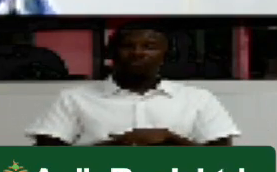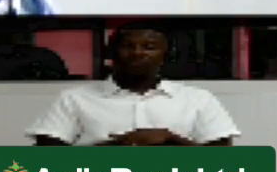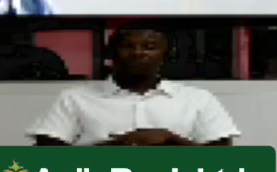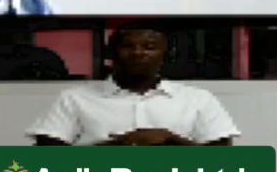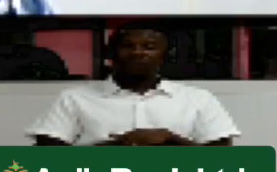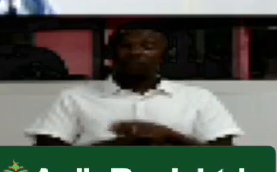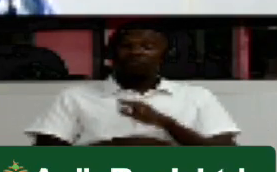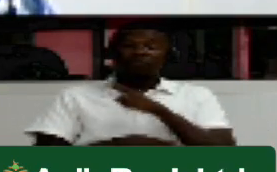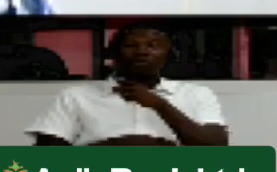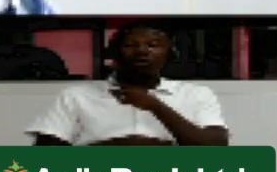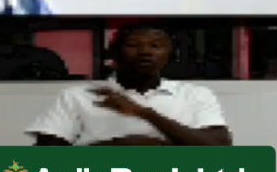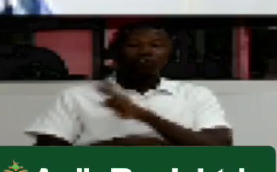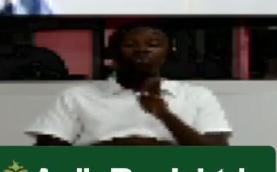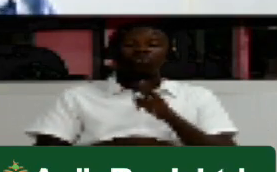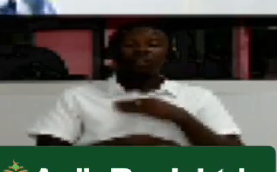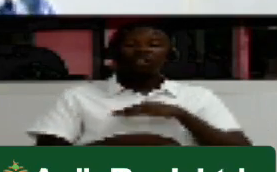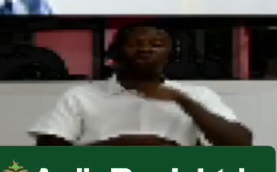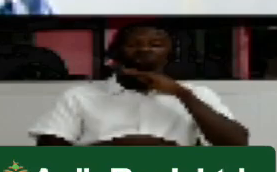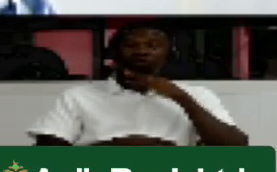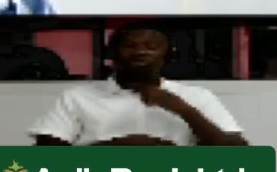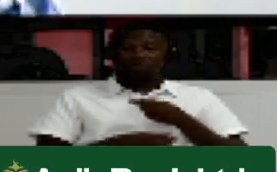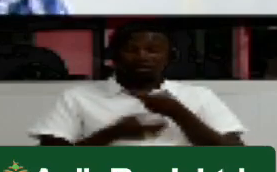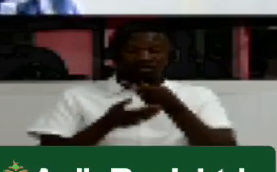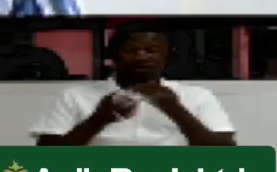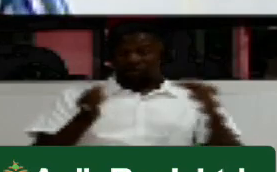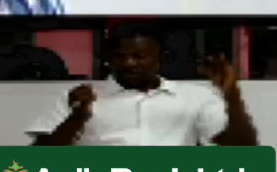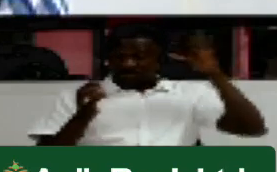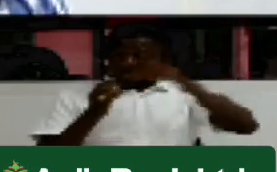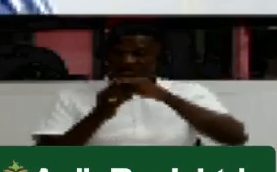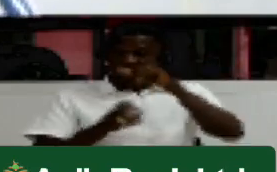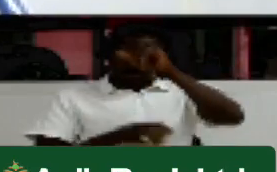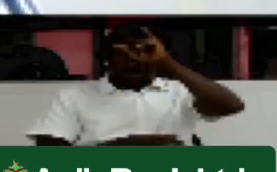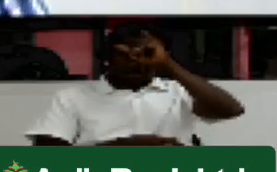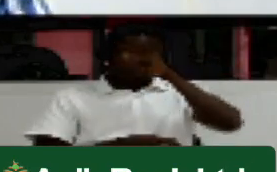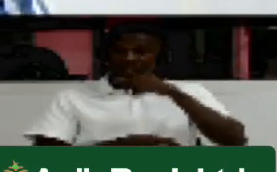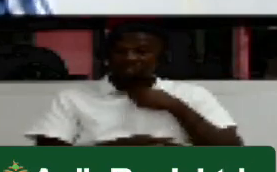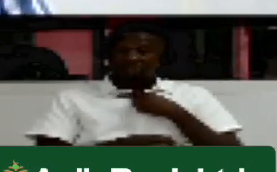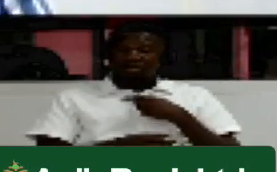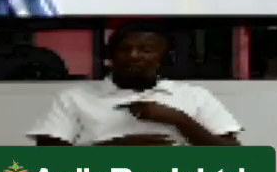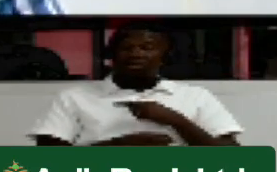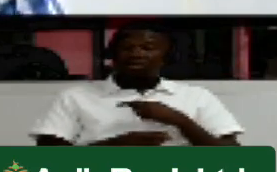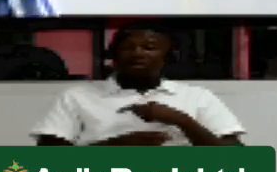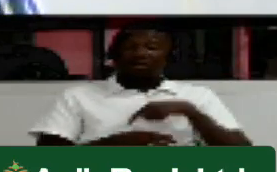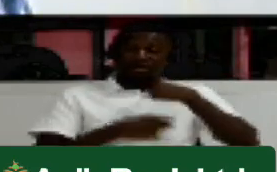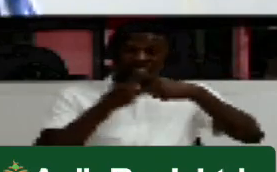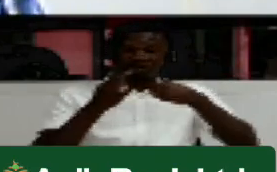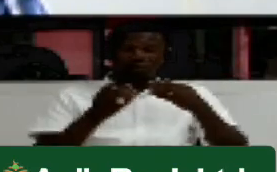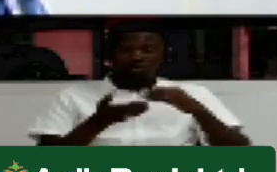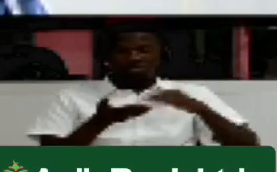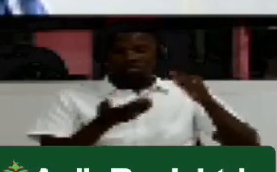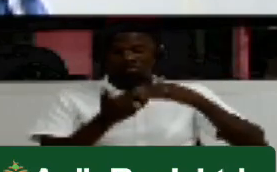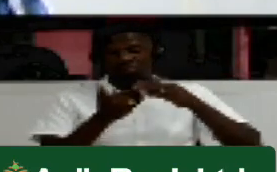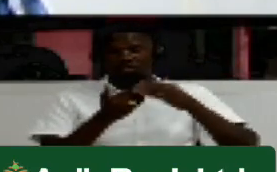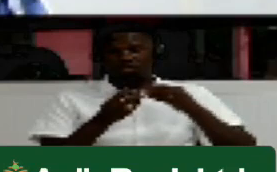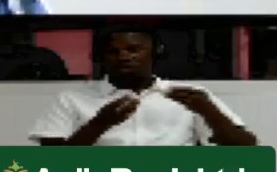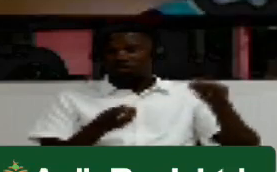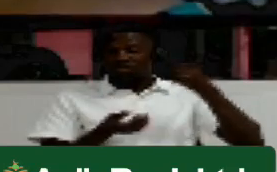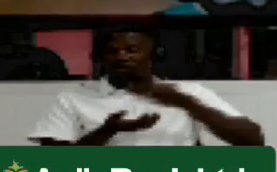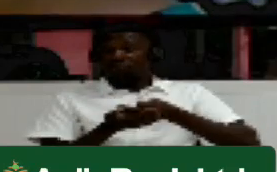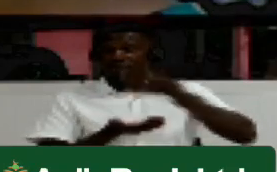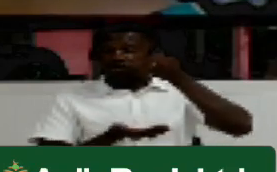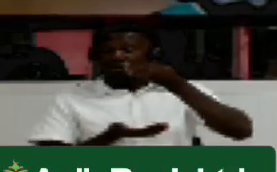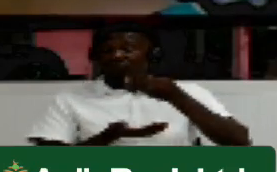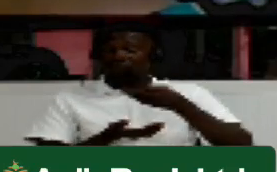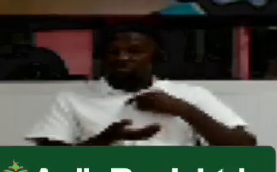to airlift us to Egypt. They needed extra funds, which the government never did. So to